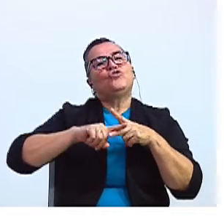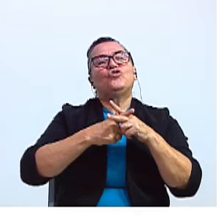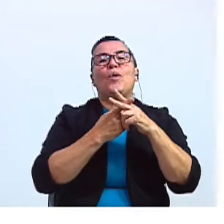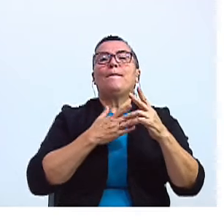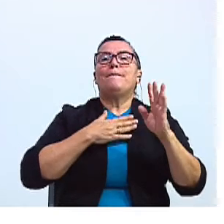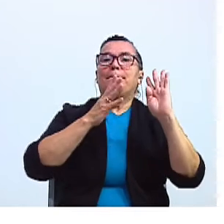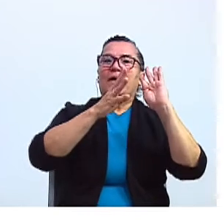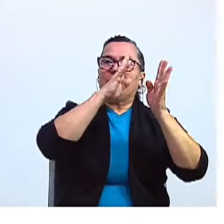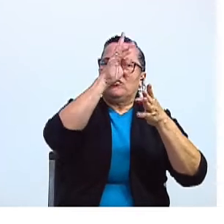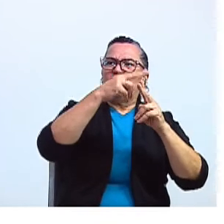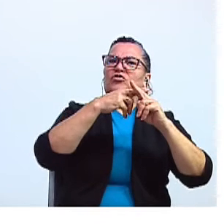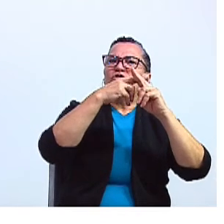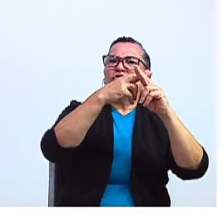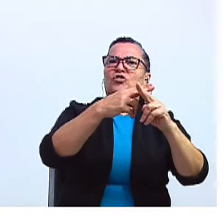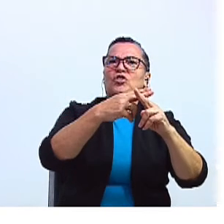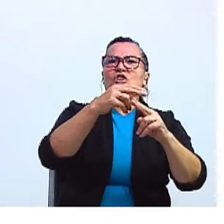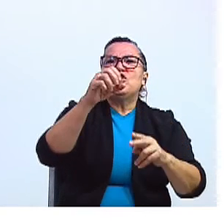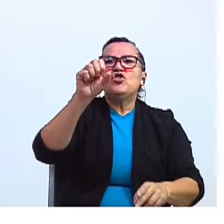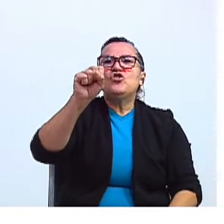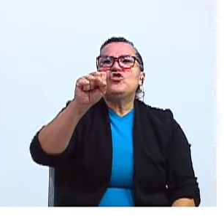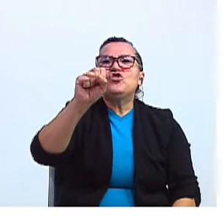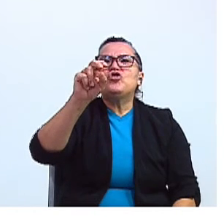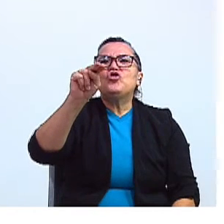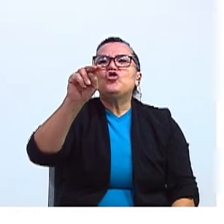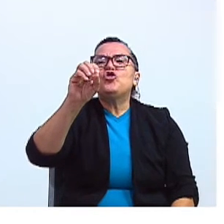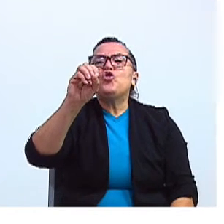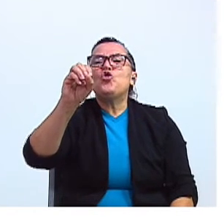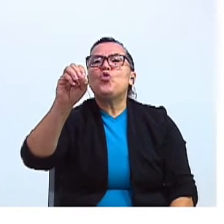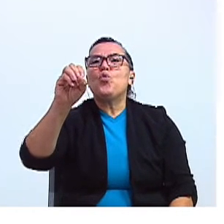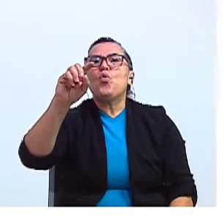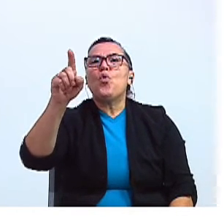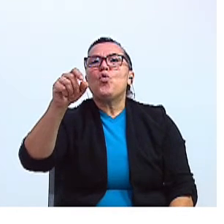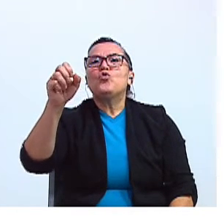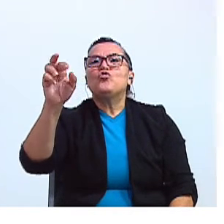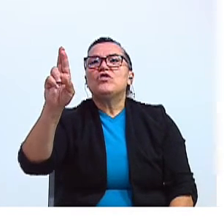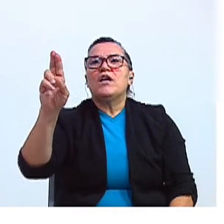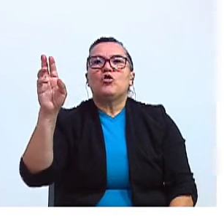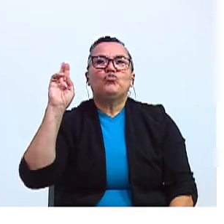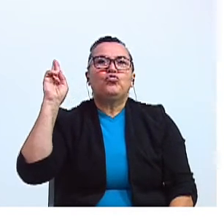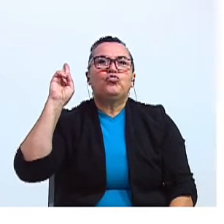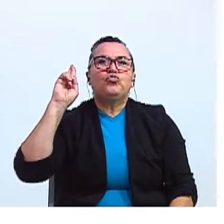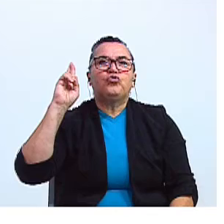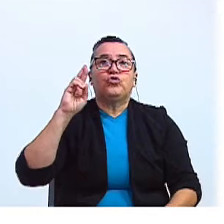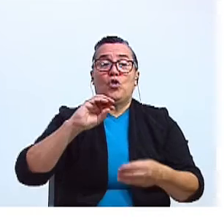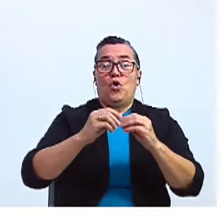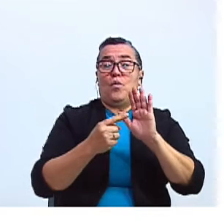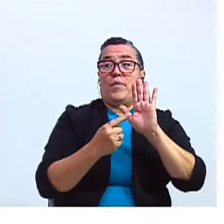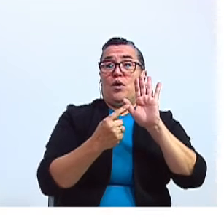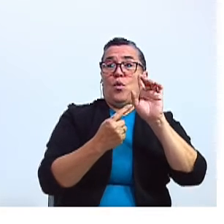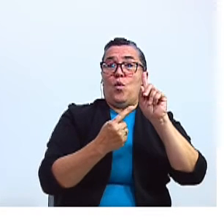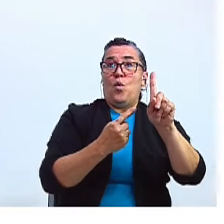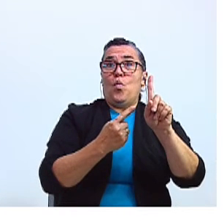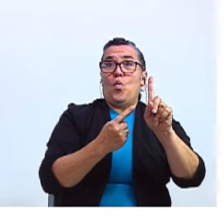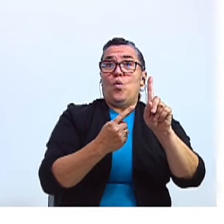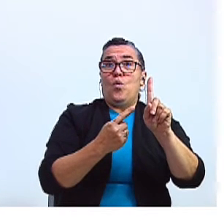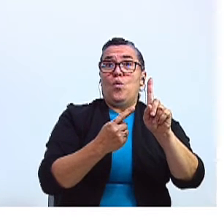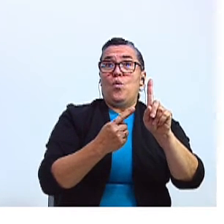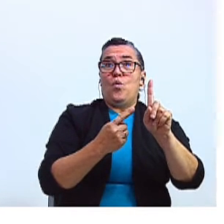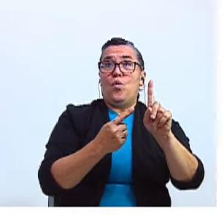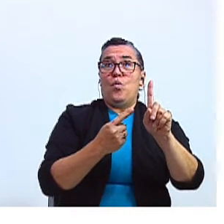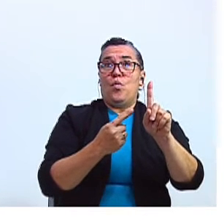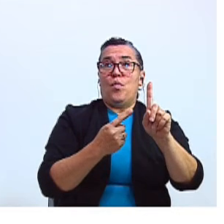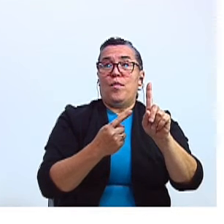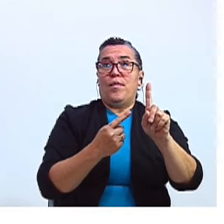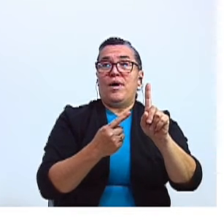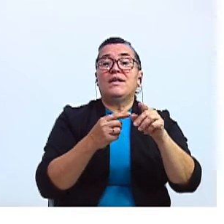This is called snoozers. It is an the number 1 represents the answering of the first